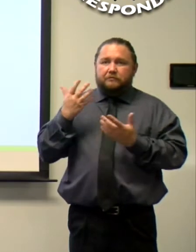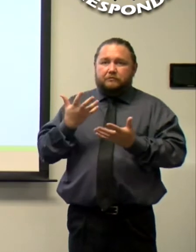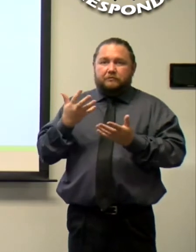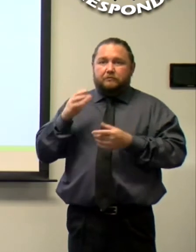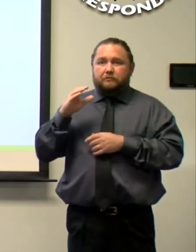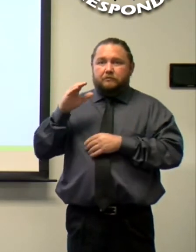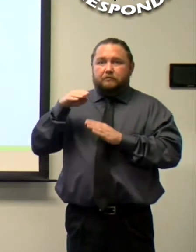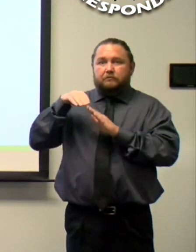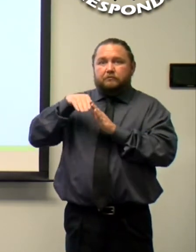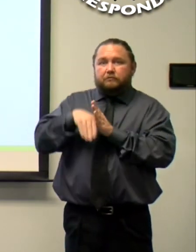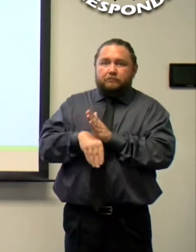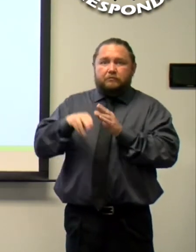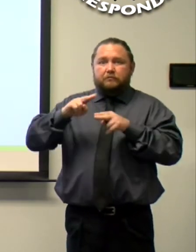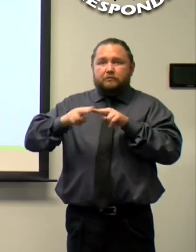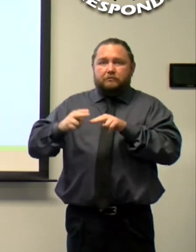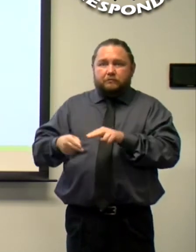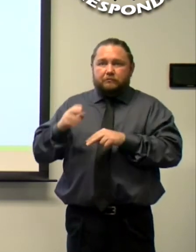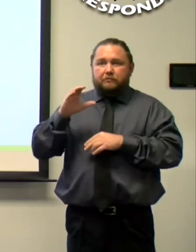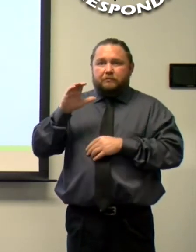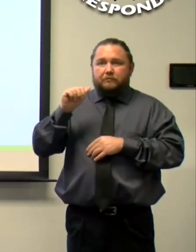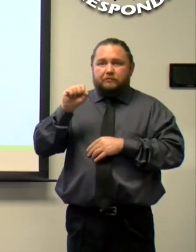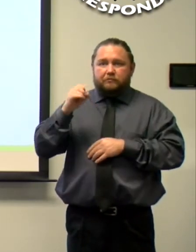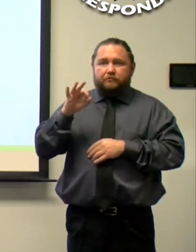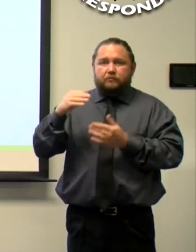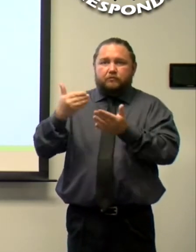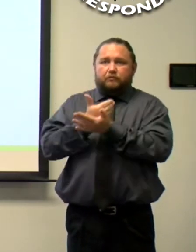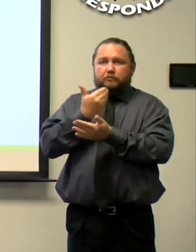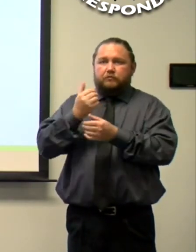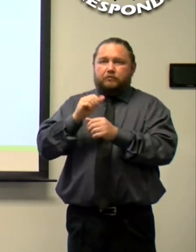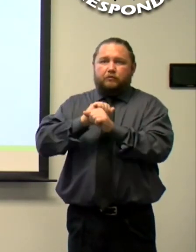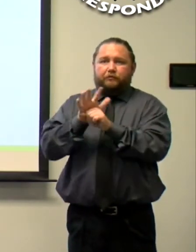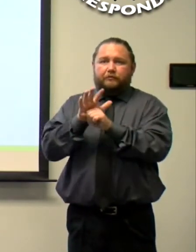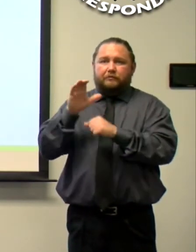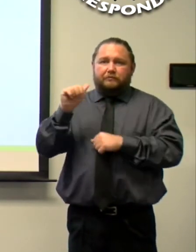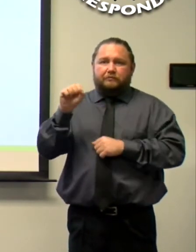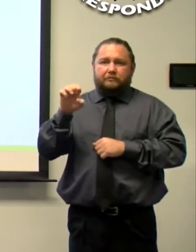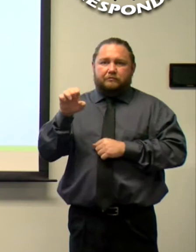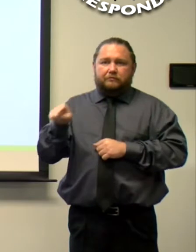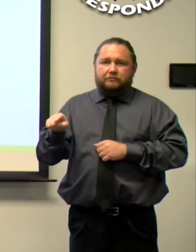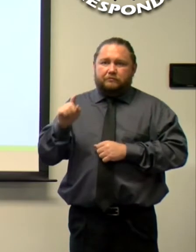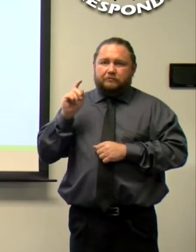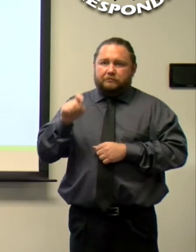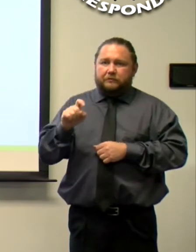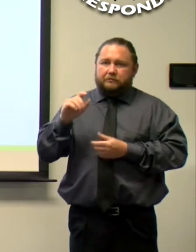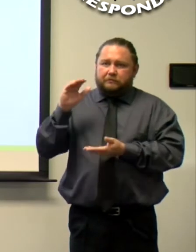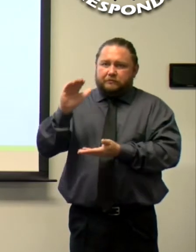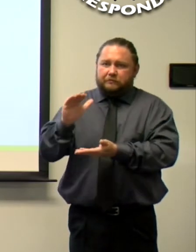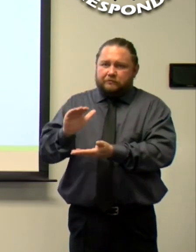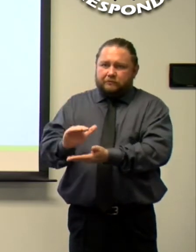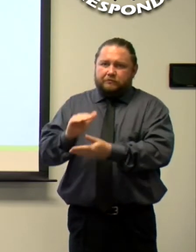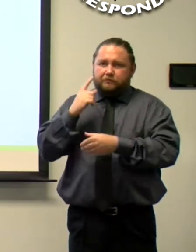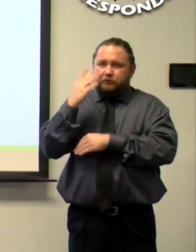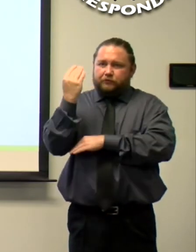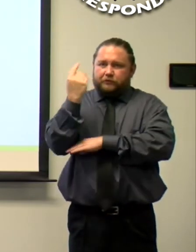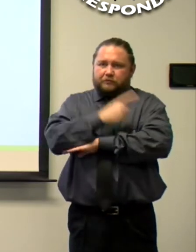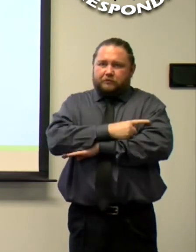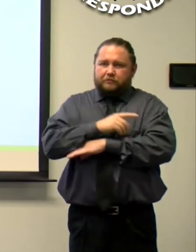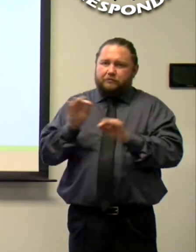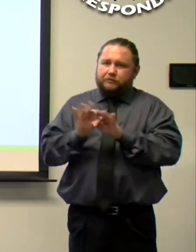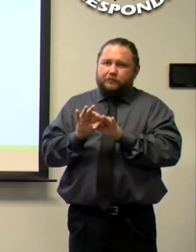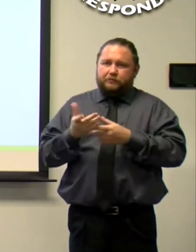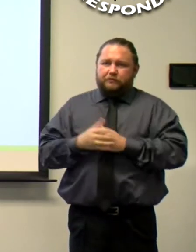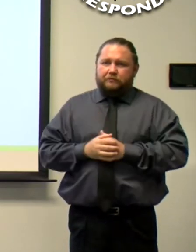flu symptoms for 14 days. Now we have almost reached the